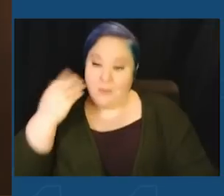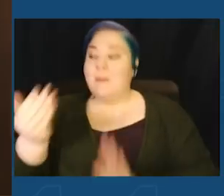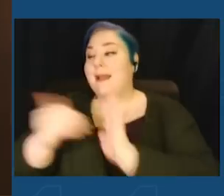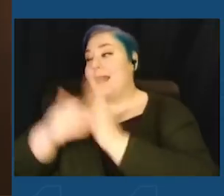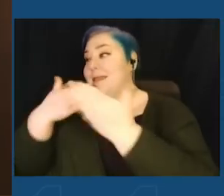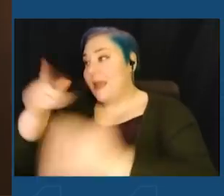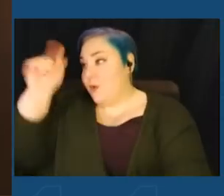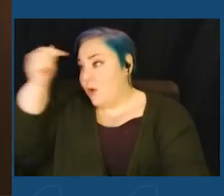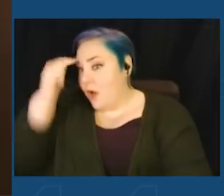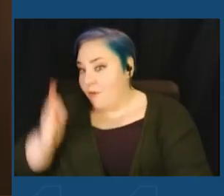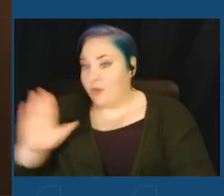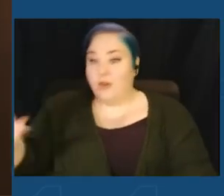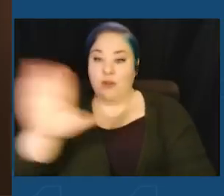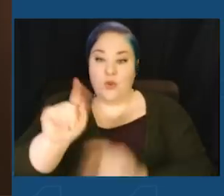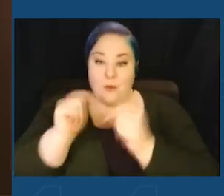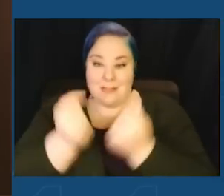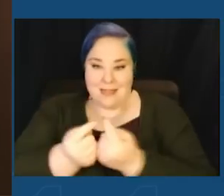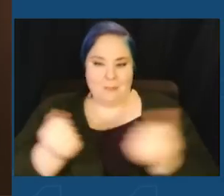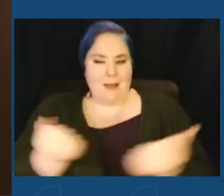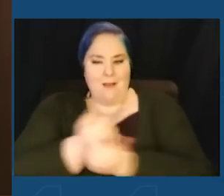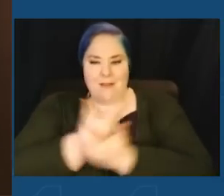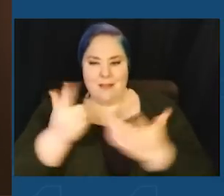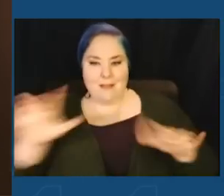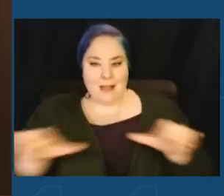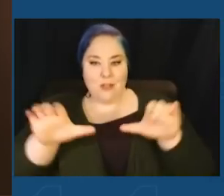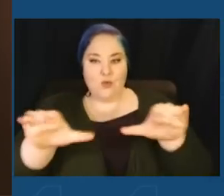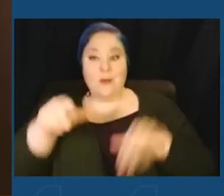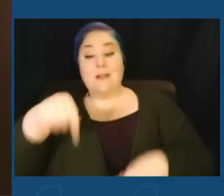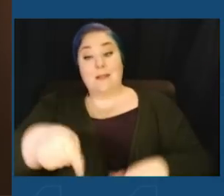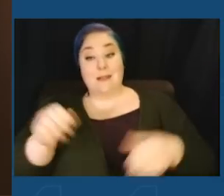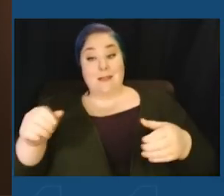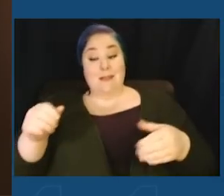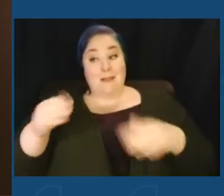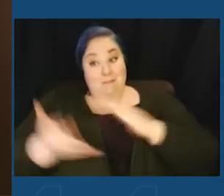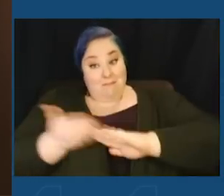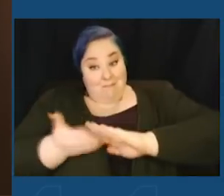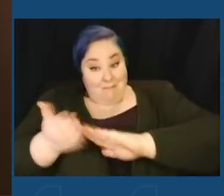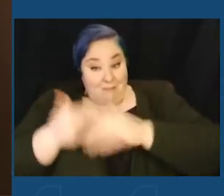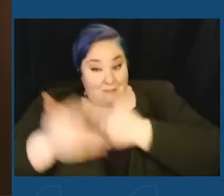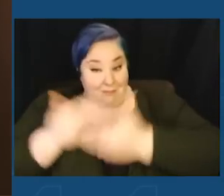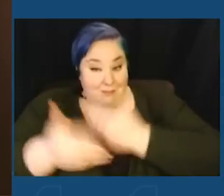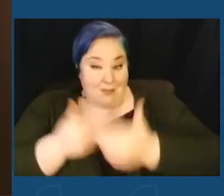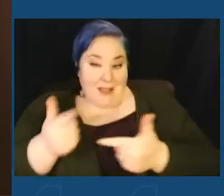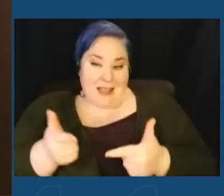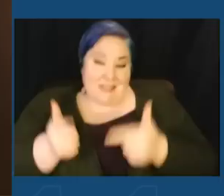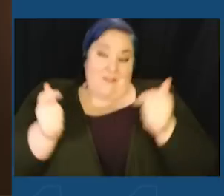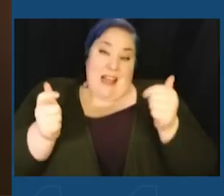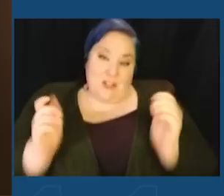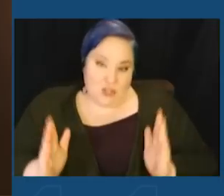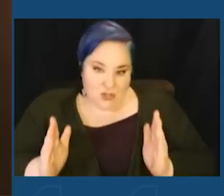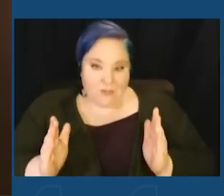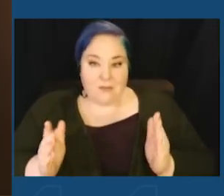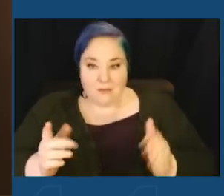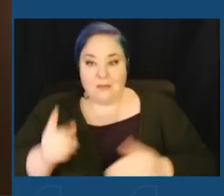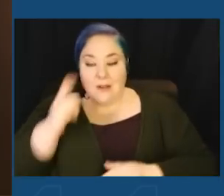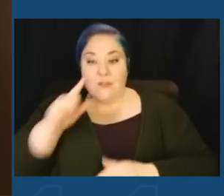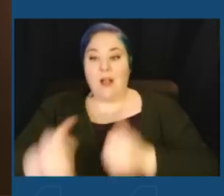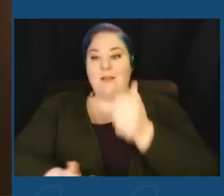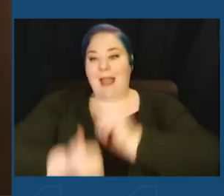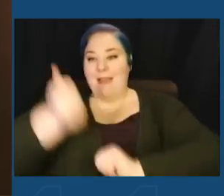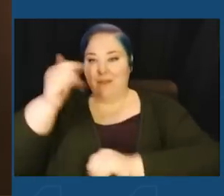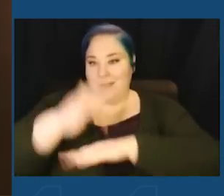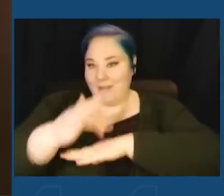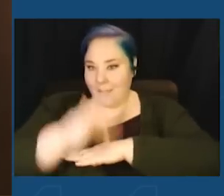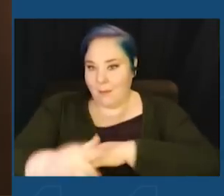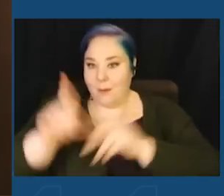It is making this operation at least faster from a standpoint of having every available equipment and apparatus and